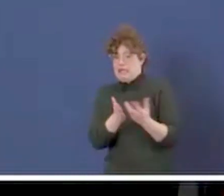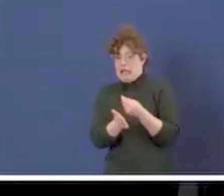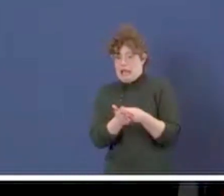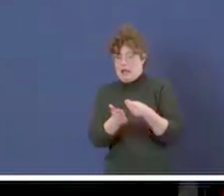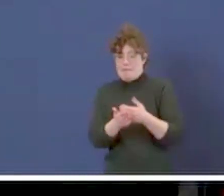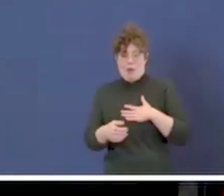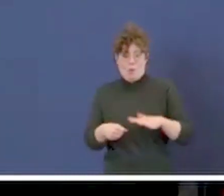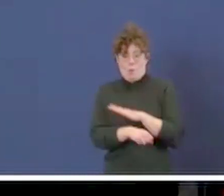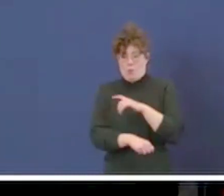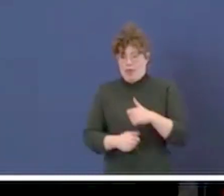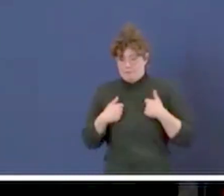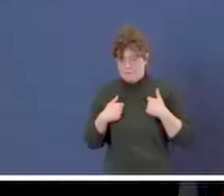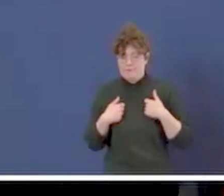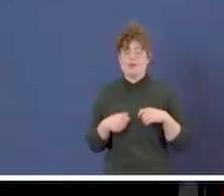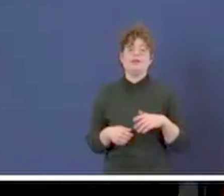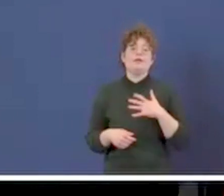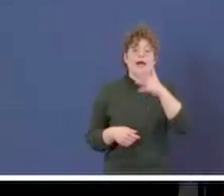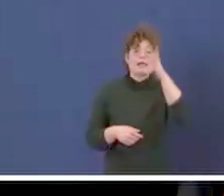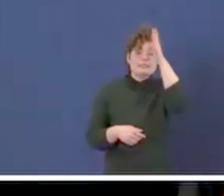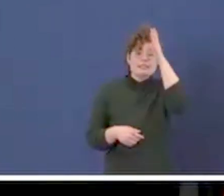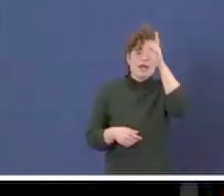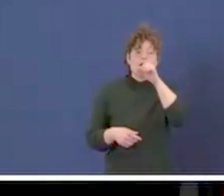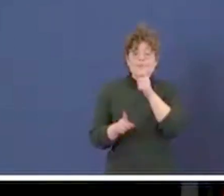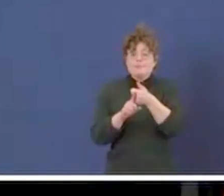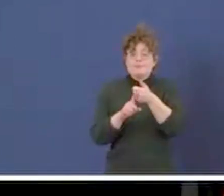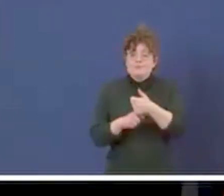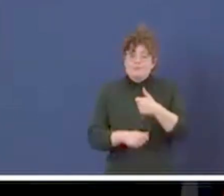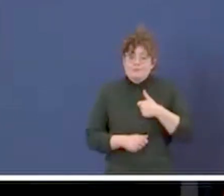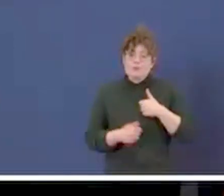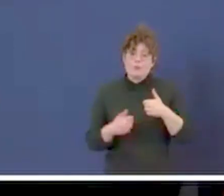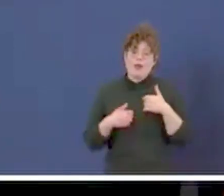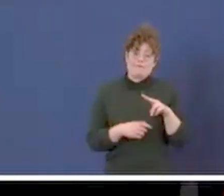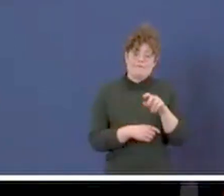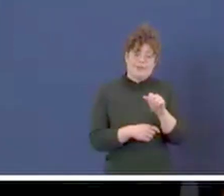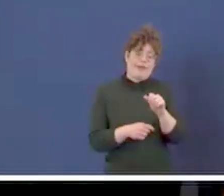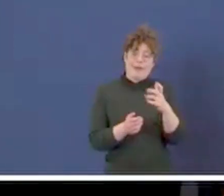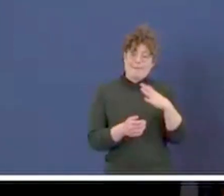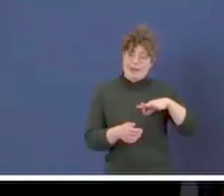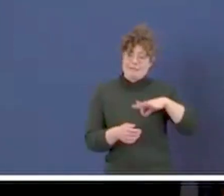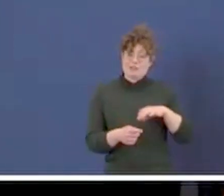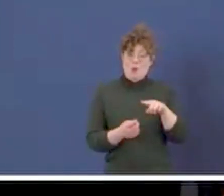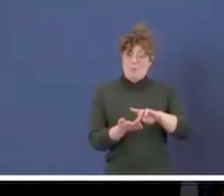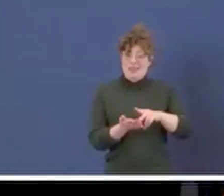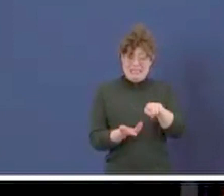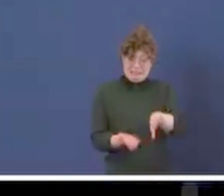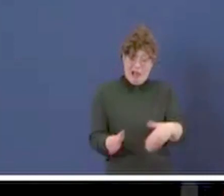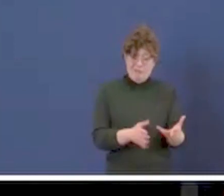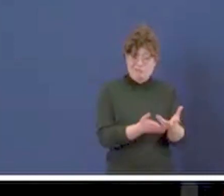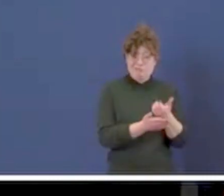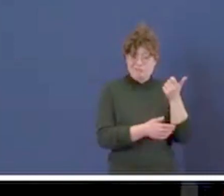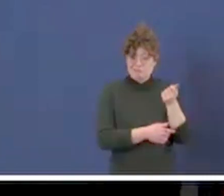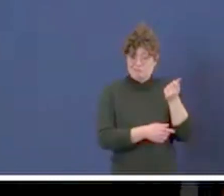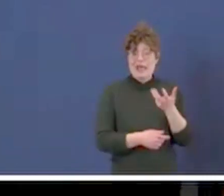my entire life. Because my dad was the military, we got veterans benefits when he passed away, and Social Security for